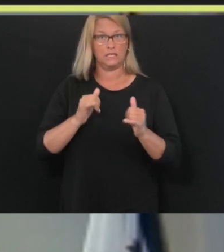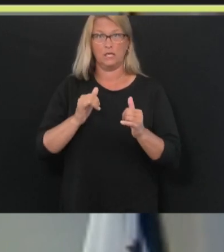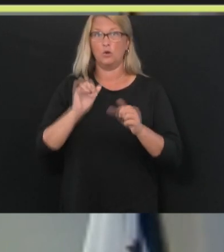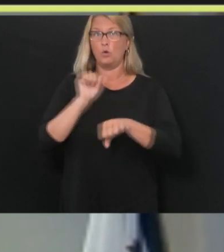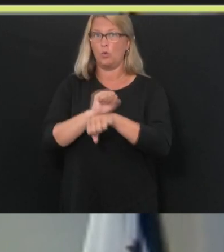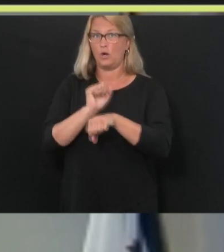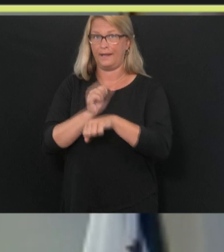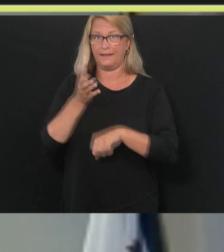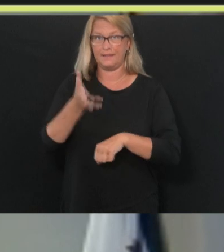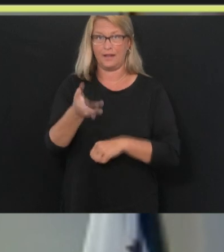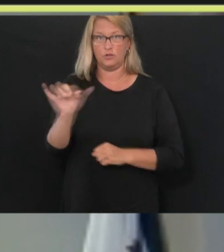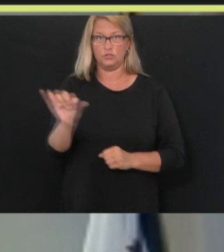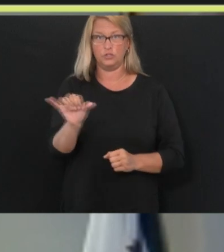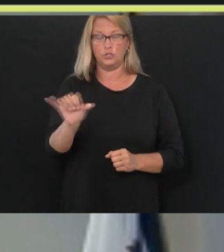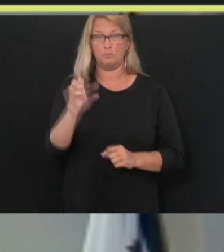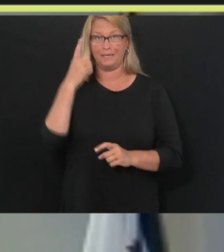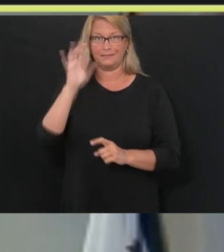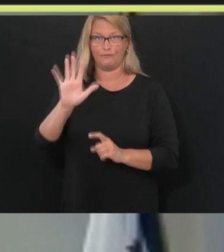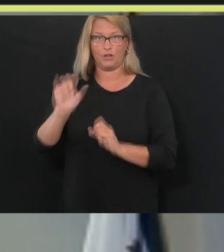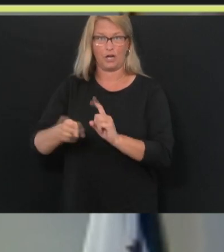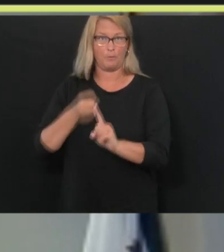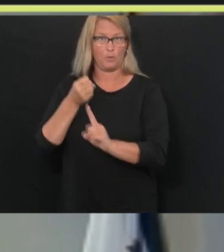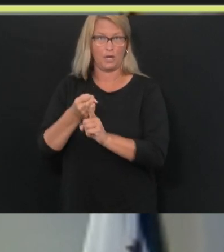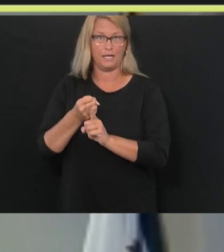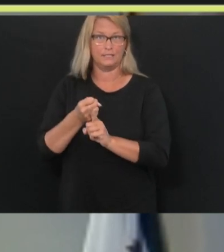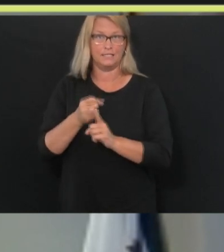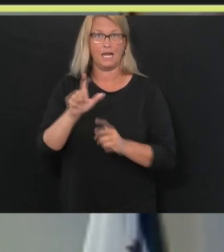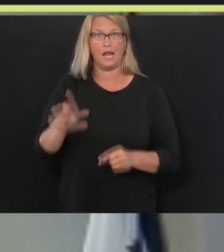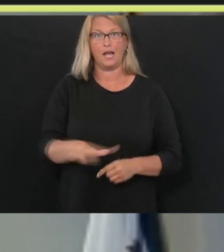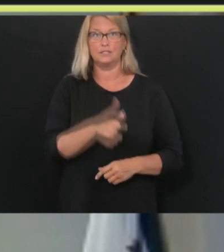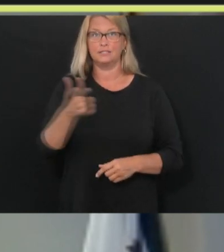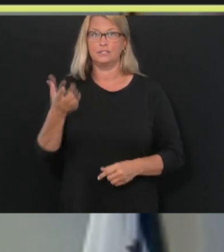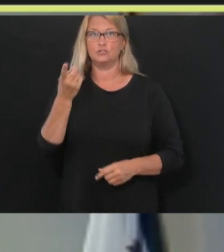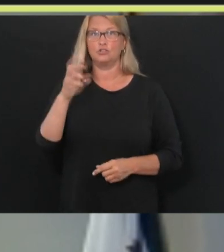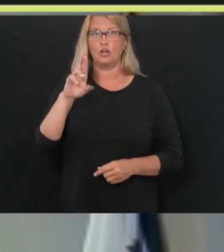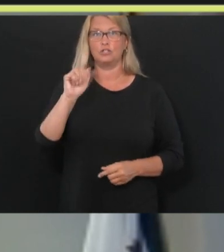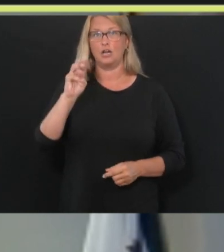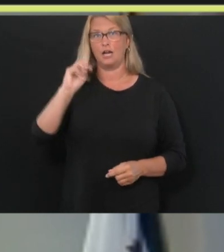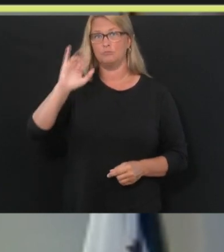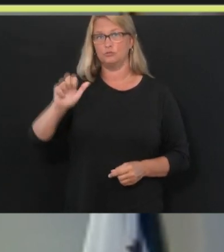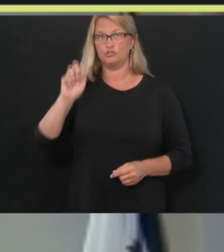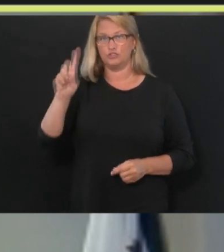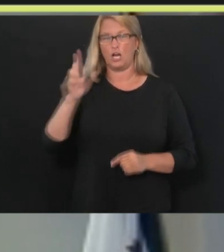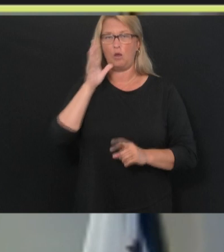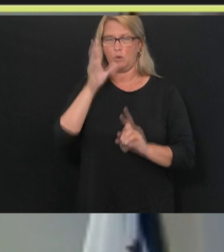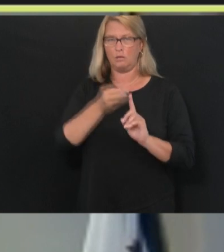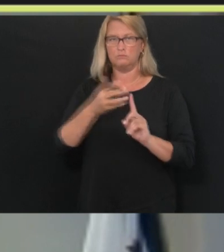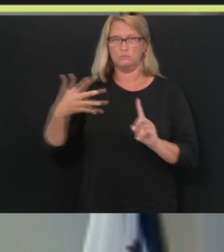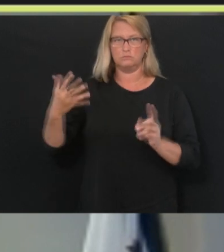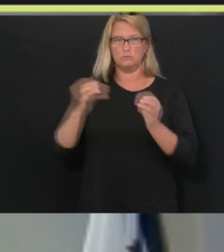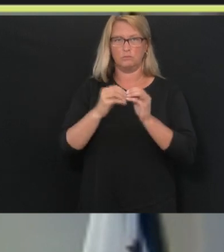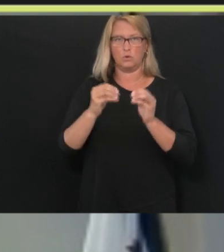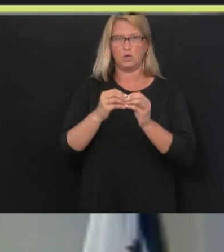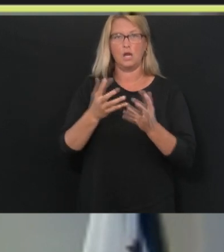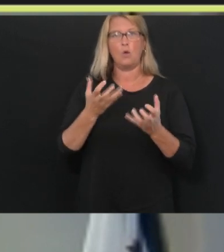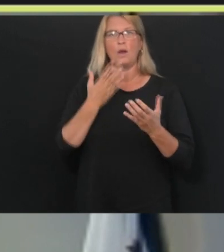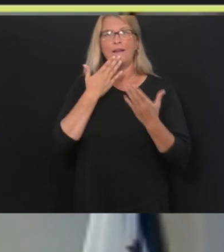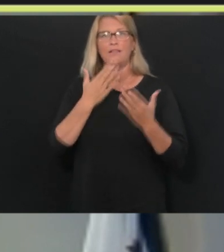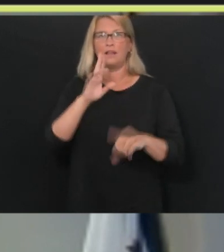County in terms of that outbreak. And I'll let Dr. Amjad speak about that a little more in just a second. I first want to thank the